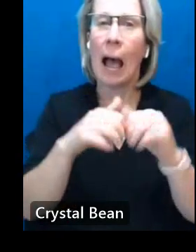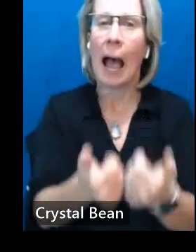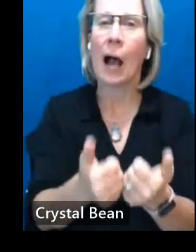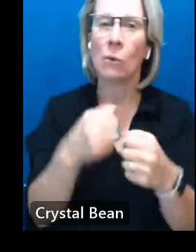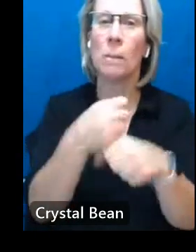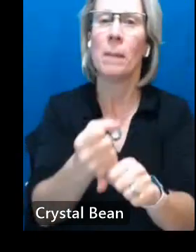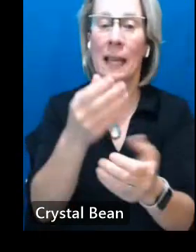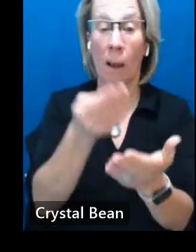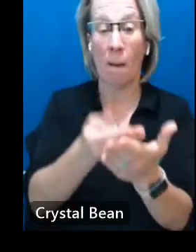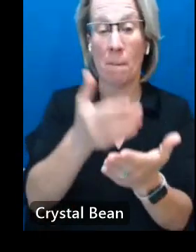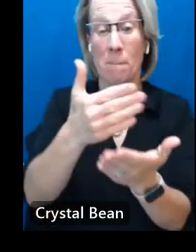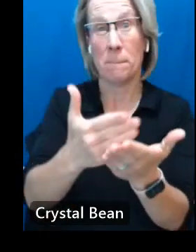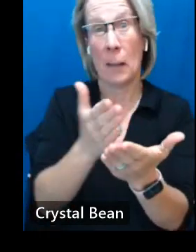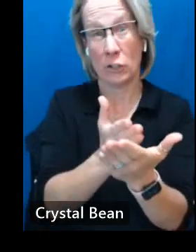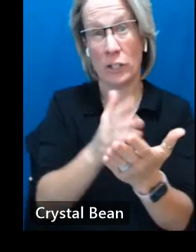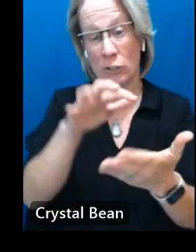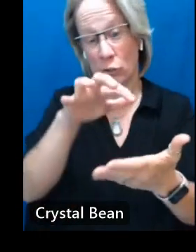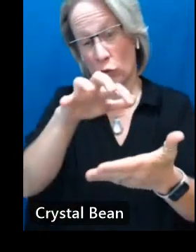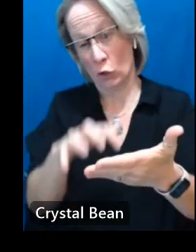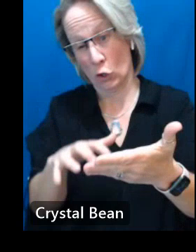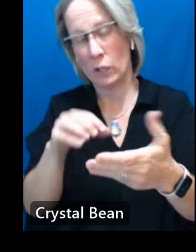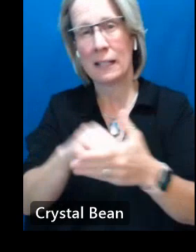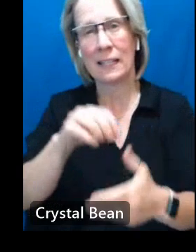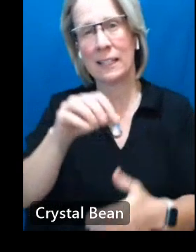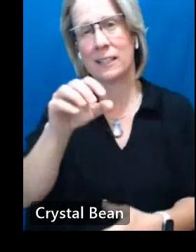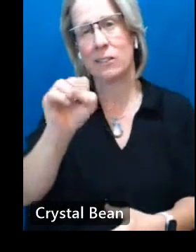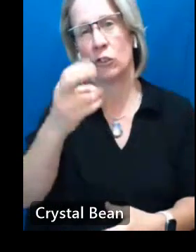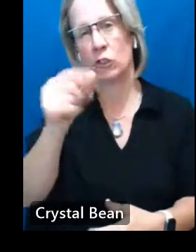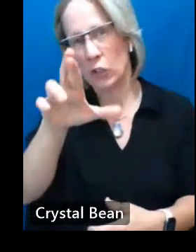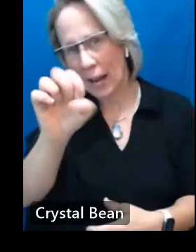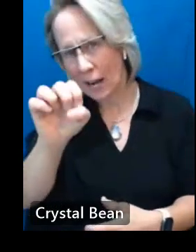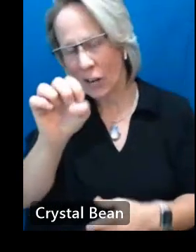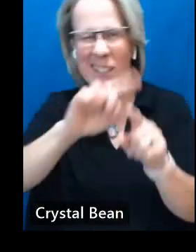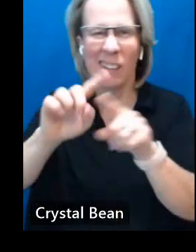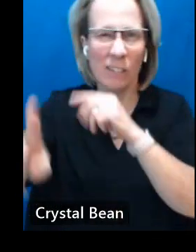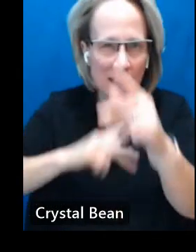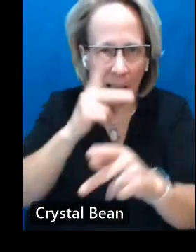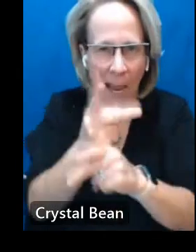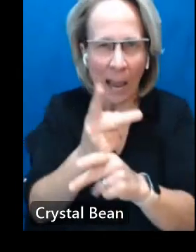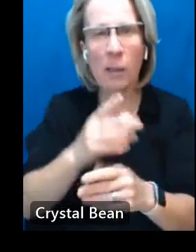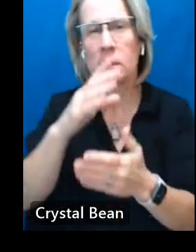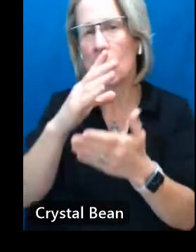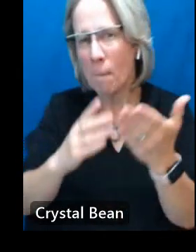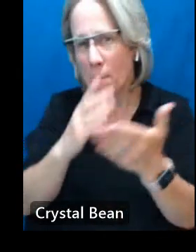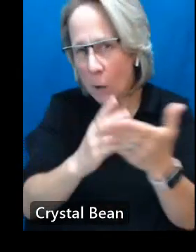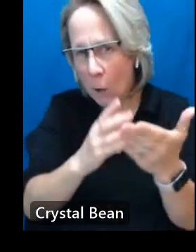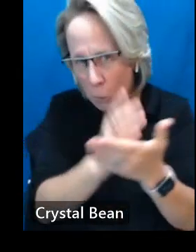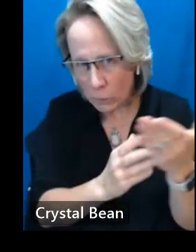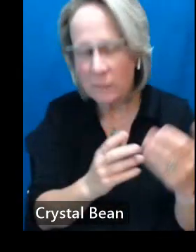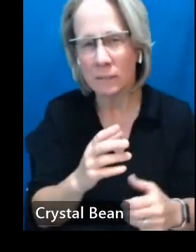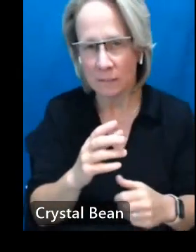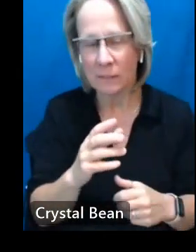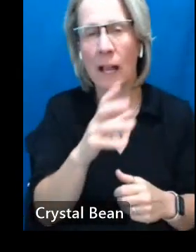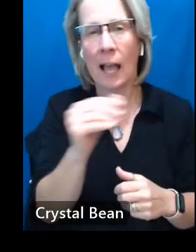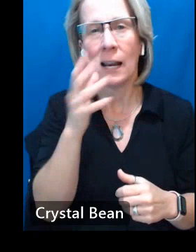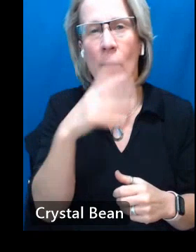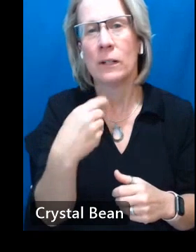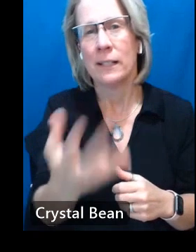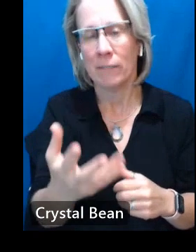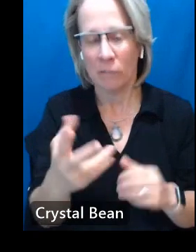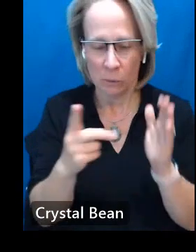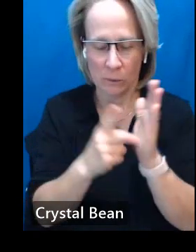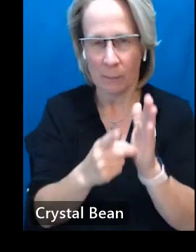Share. We'll talk about the different types, components, and the process for doing so. And then I'll give you a little bit of a demonstration